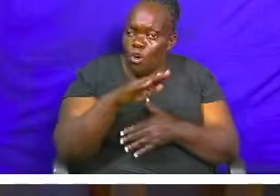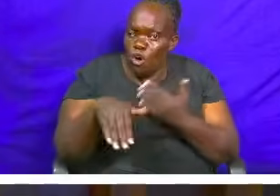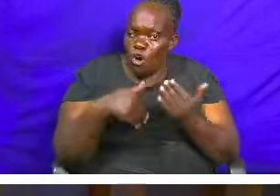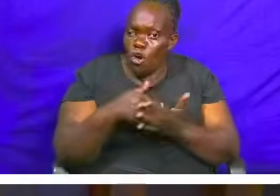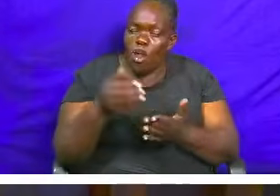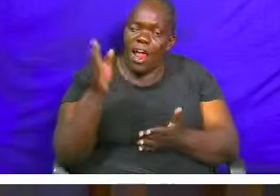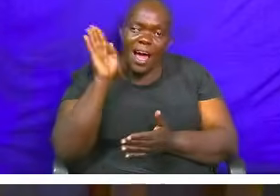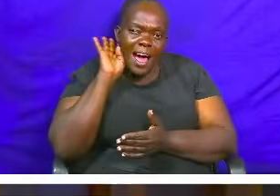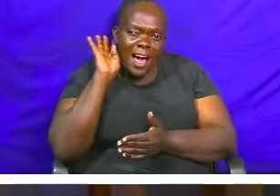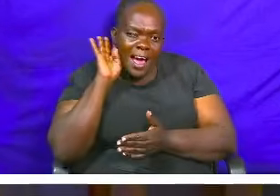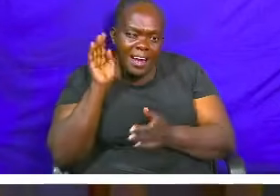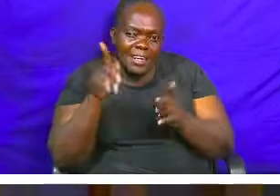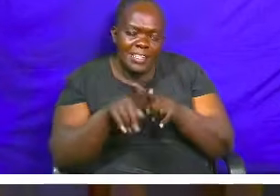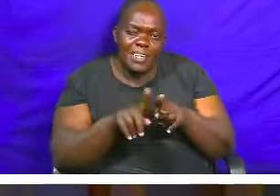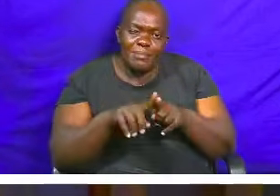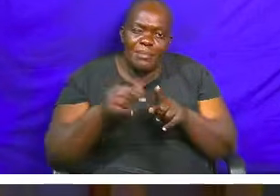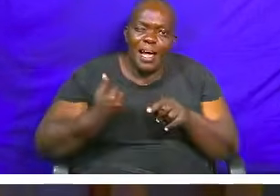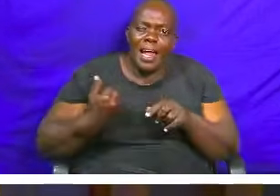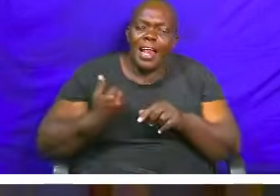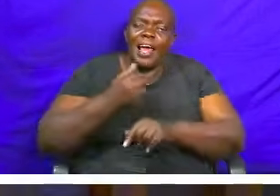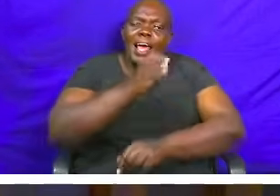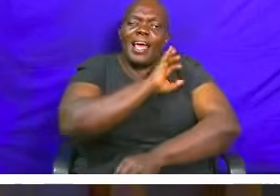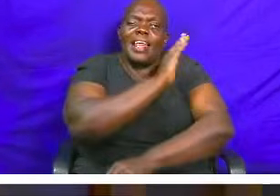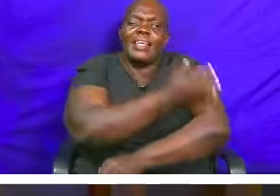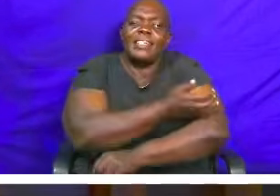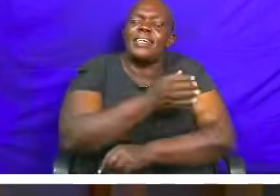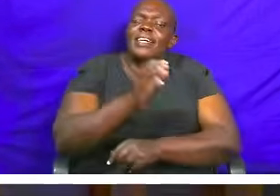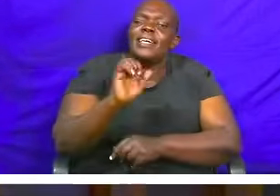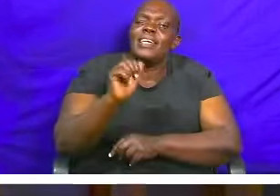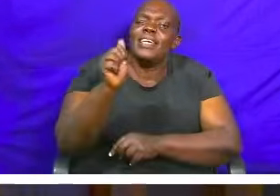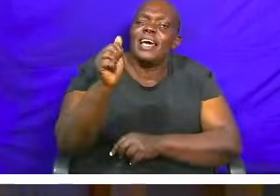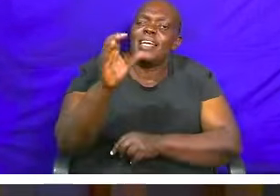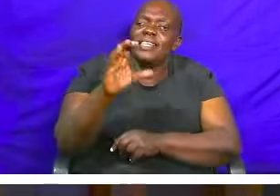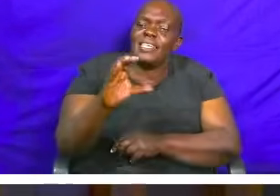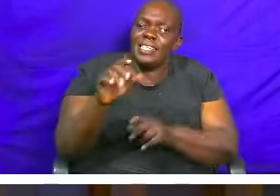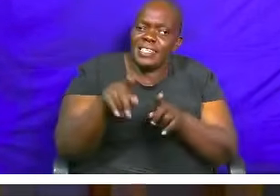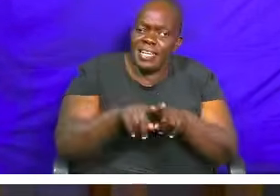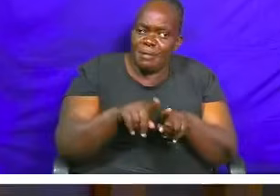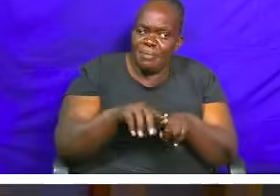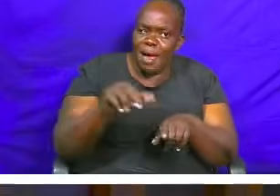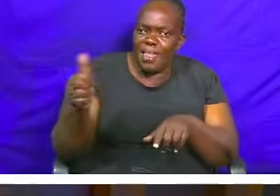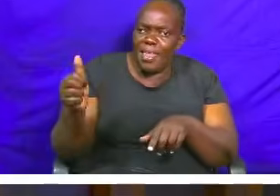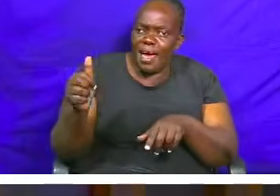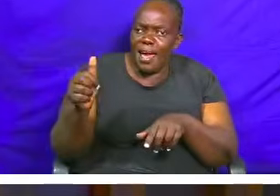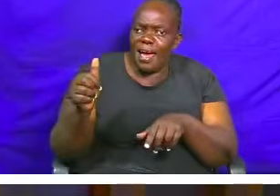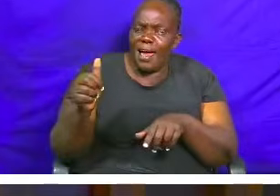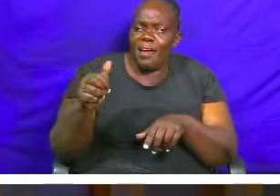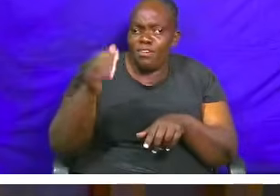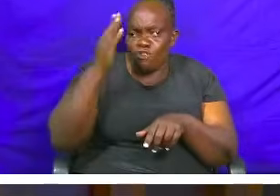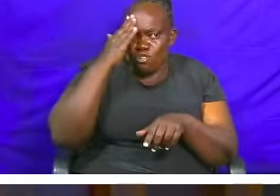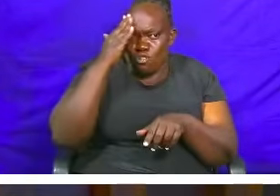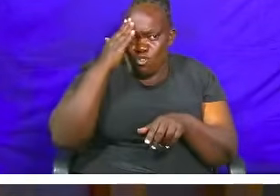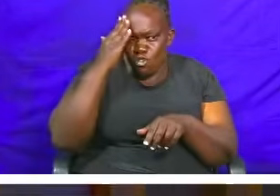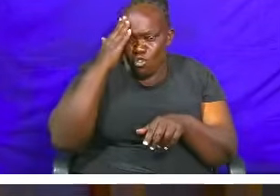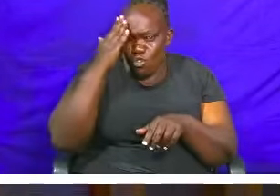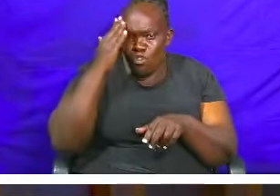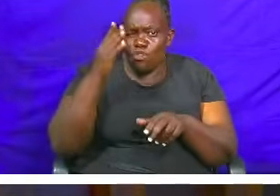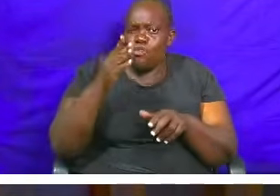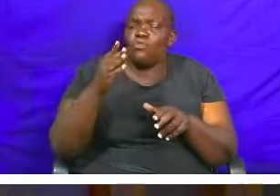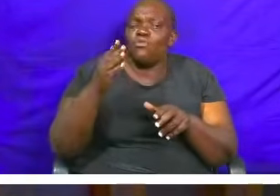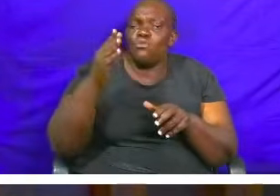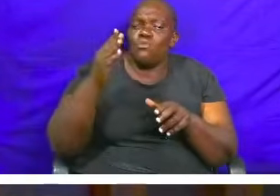about Gulf Energy, ENPBV. You've heard about South Lokichal at least. You know that we discovered oil sometimes in